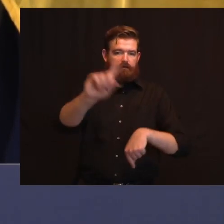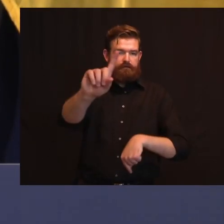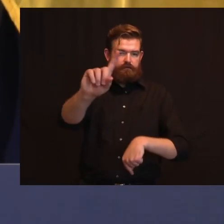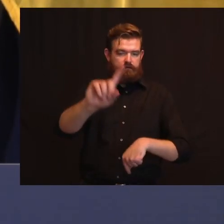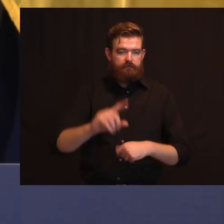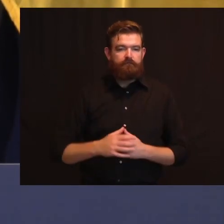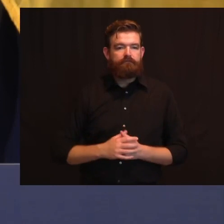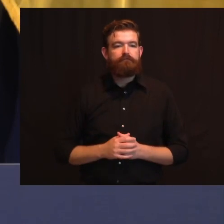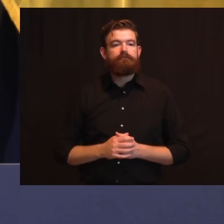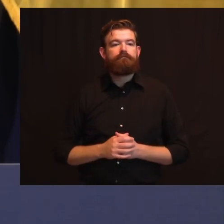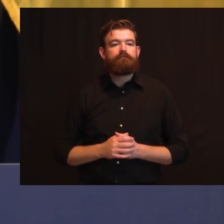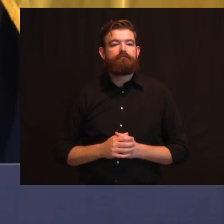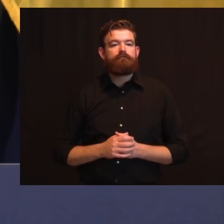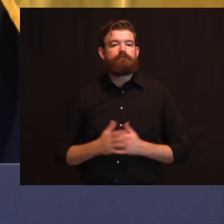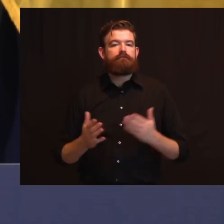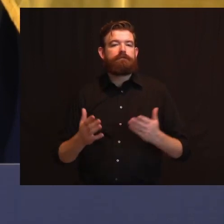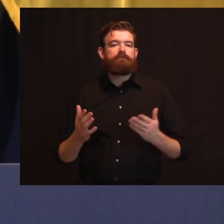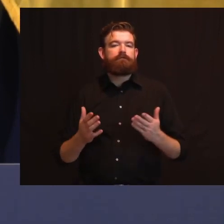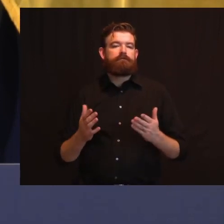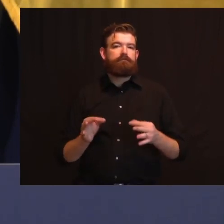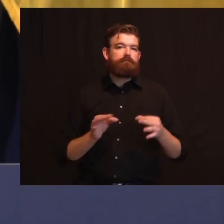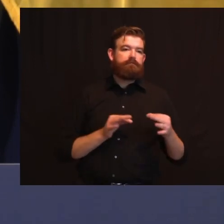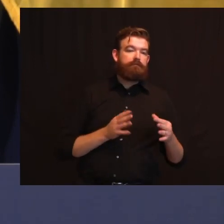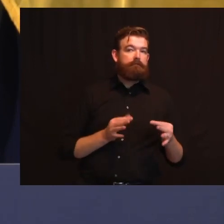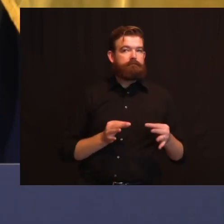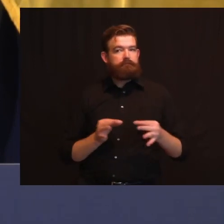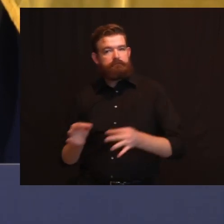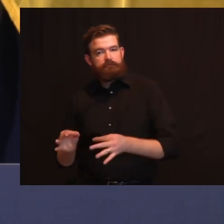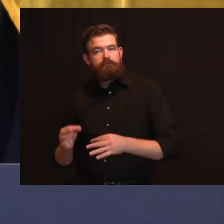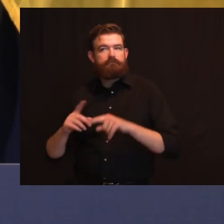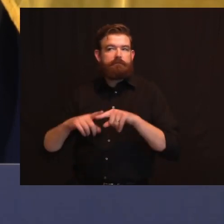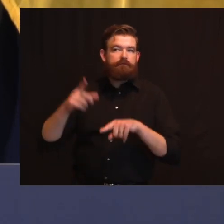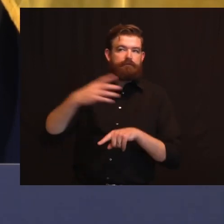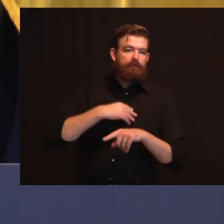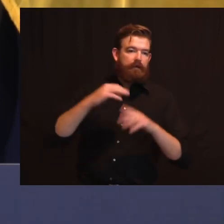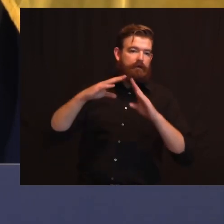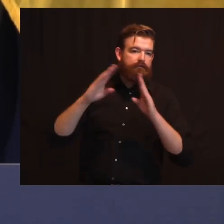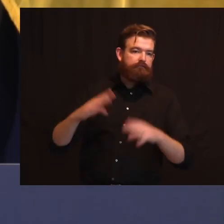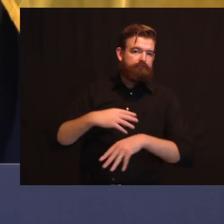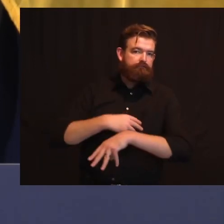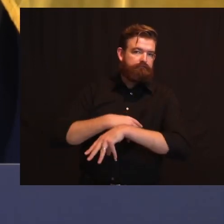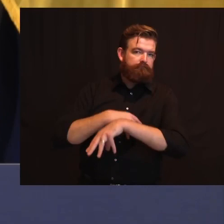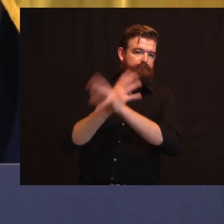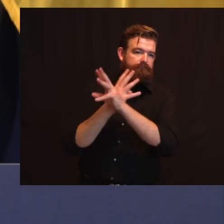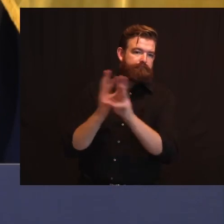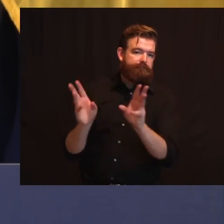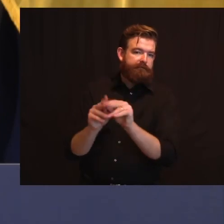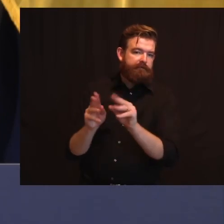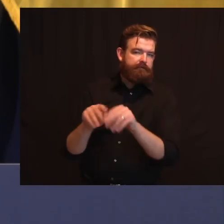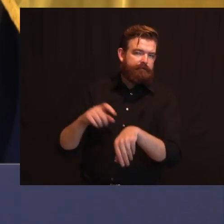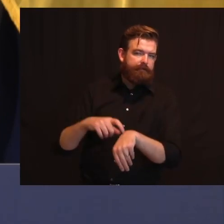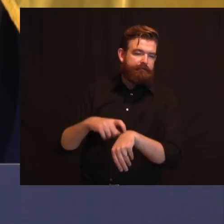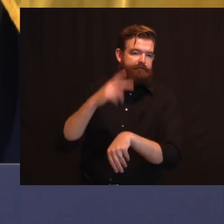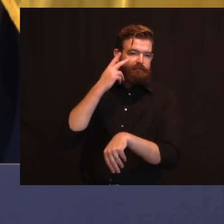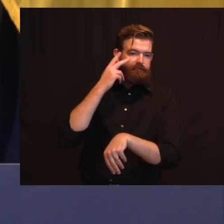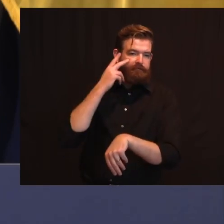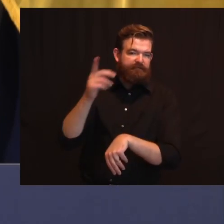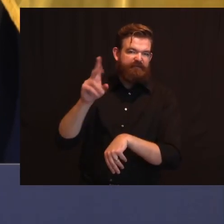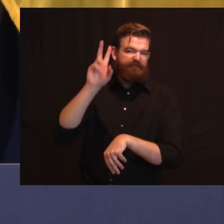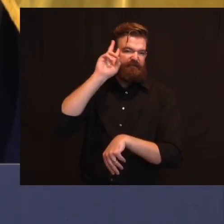shift with the White House. As I mentioned, we had Vice President Pence and Mrs. Pence with us in New York City this